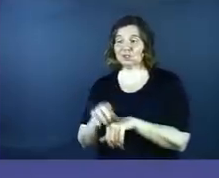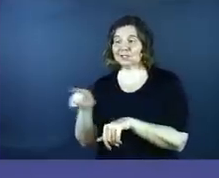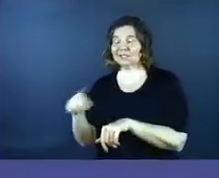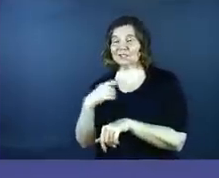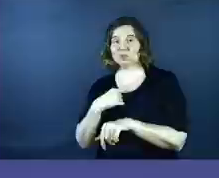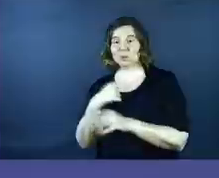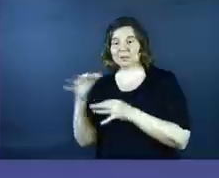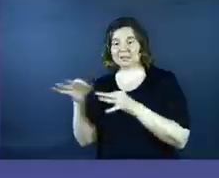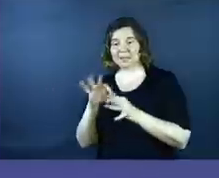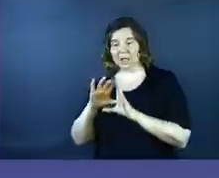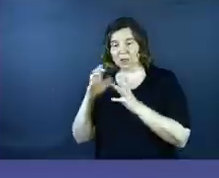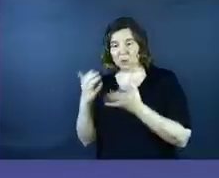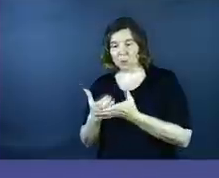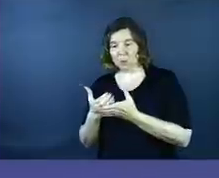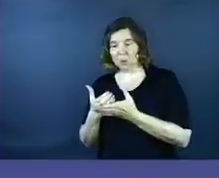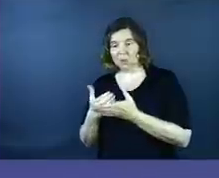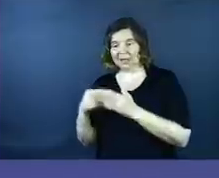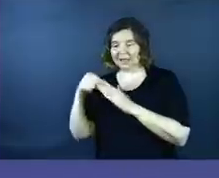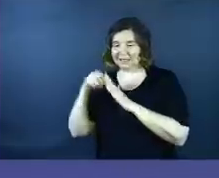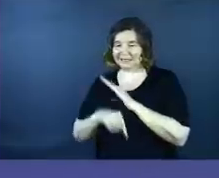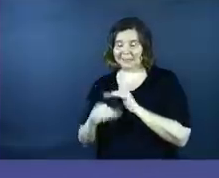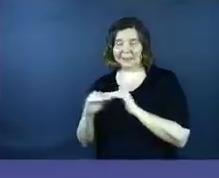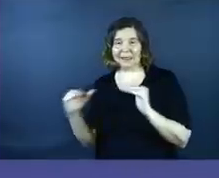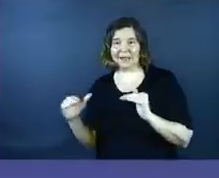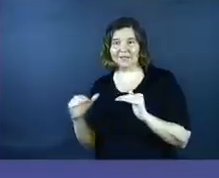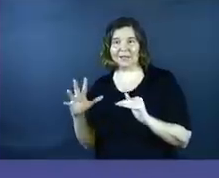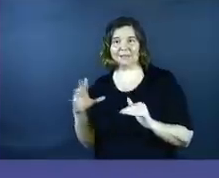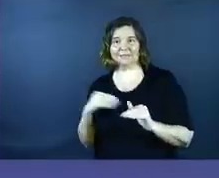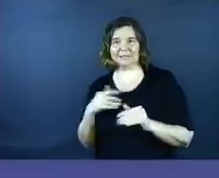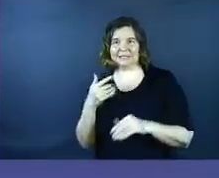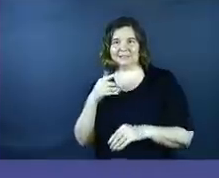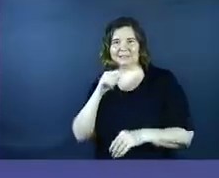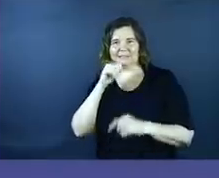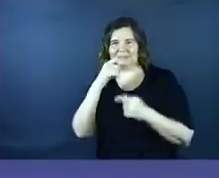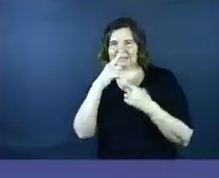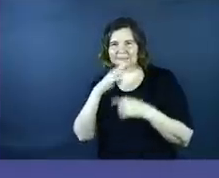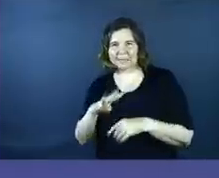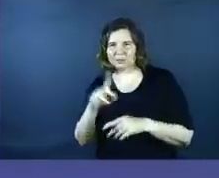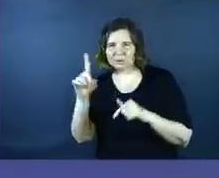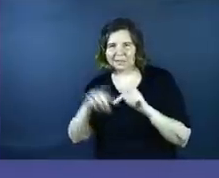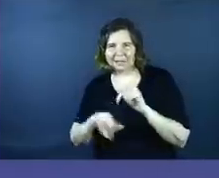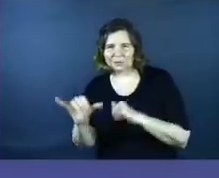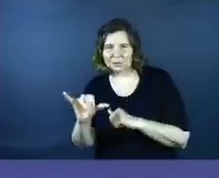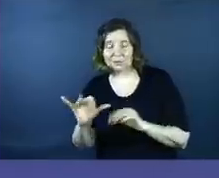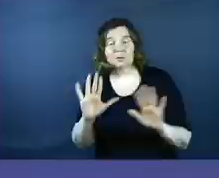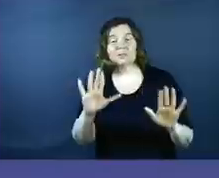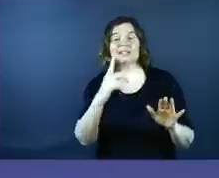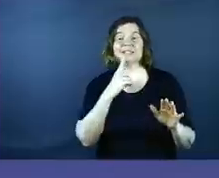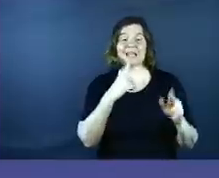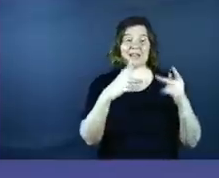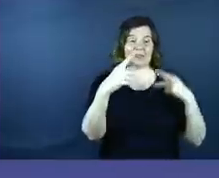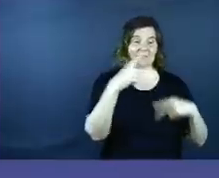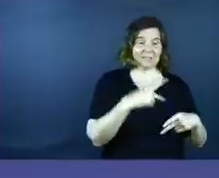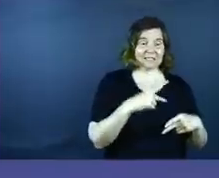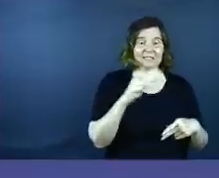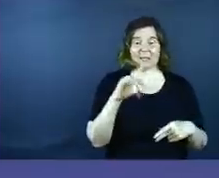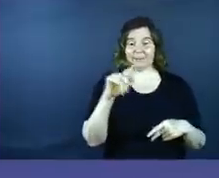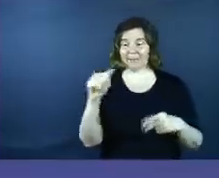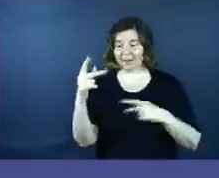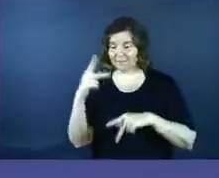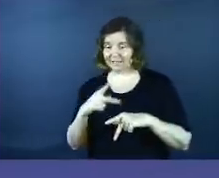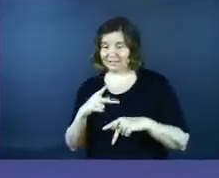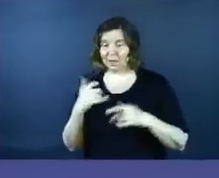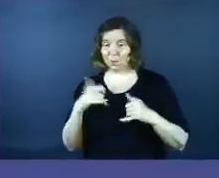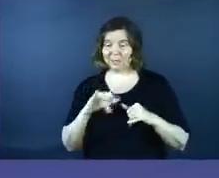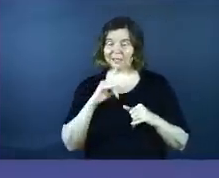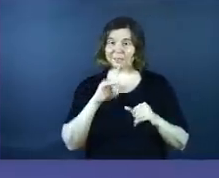to explain the world at the very deepest level be dismissed. He says, listen, there's physics and there's metaphysics, and we need to stay in